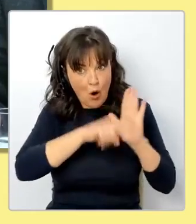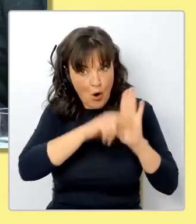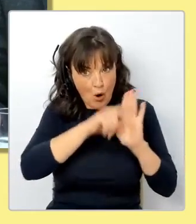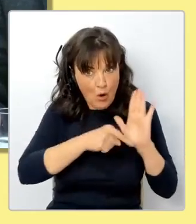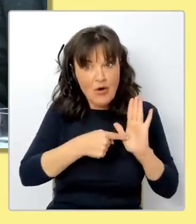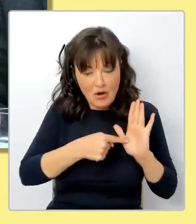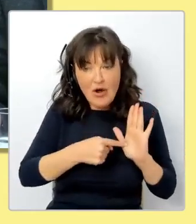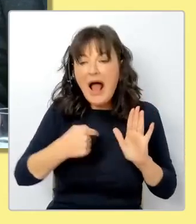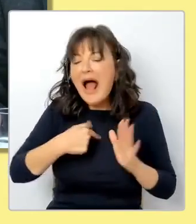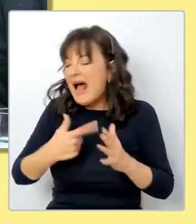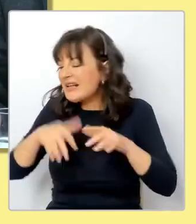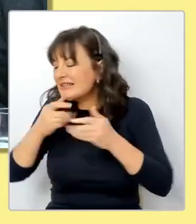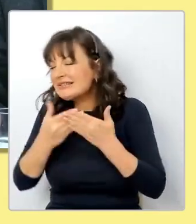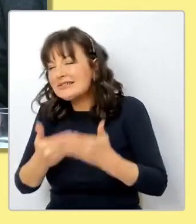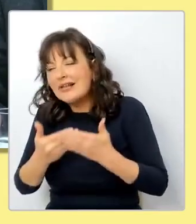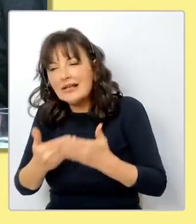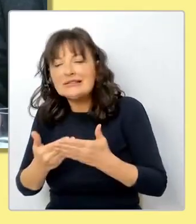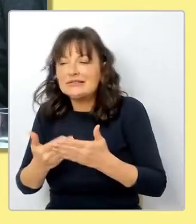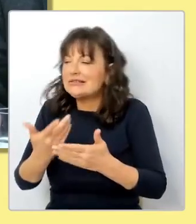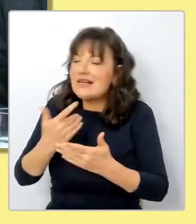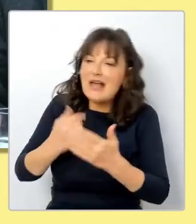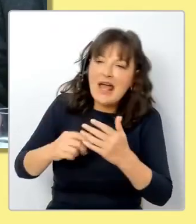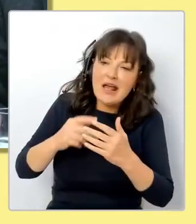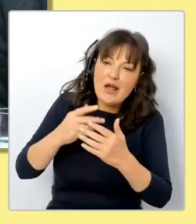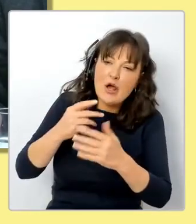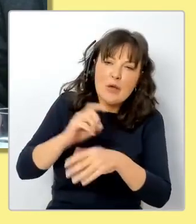development management, so I have some international law